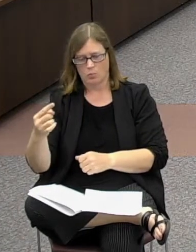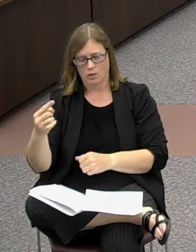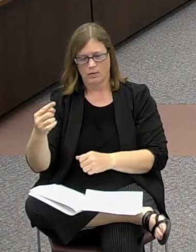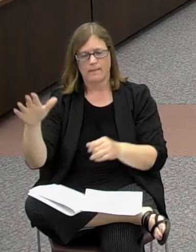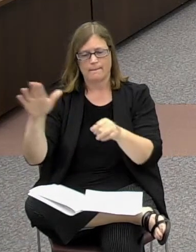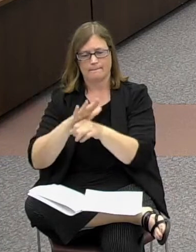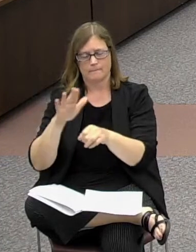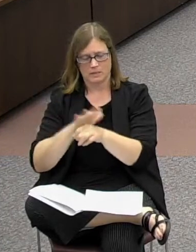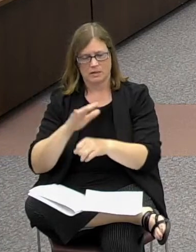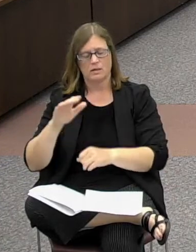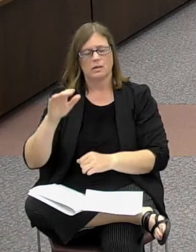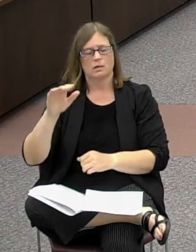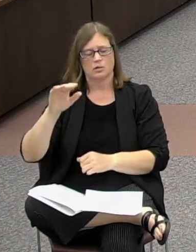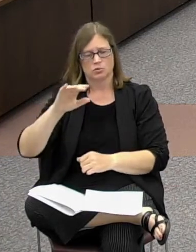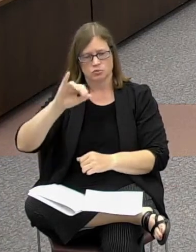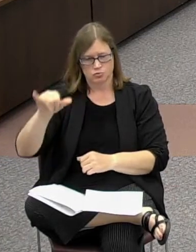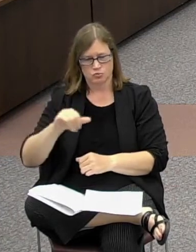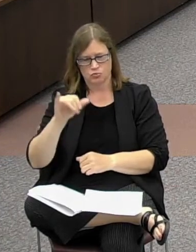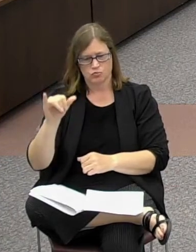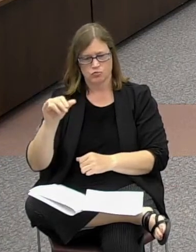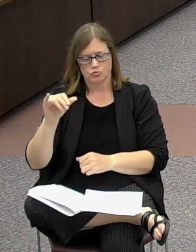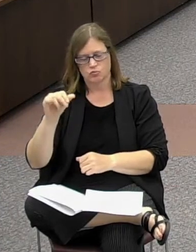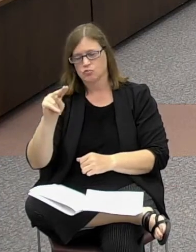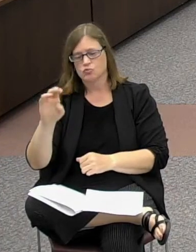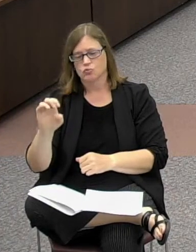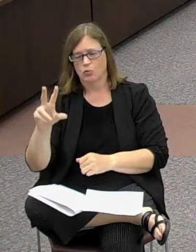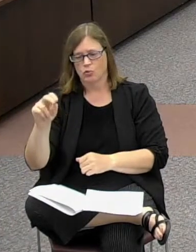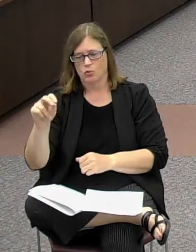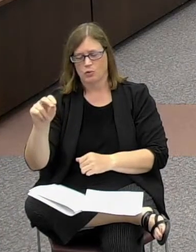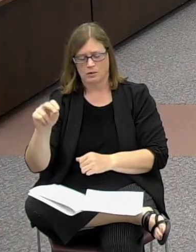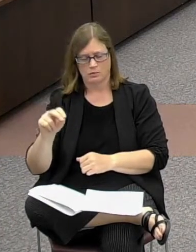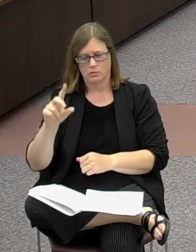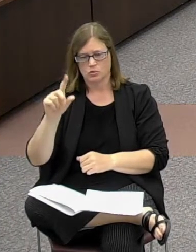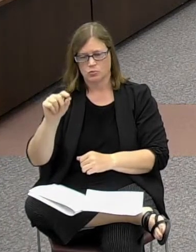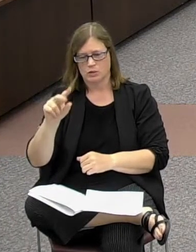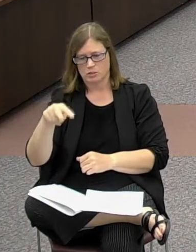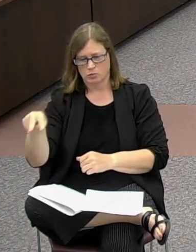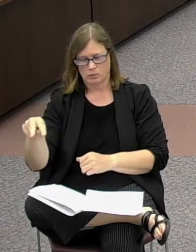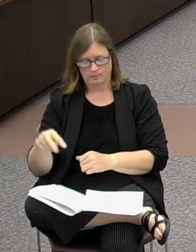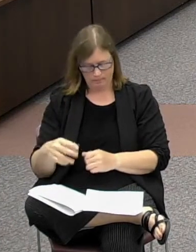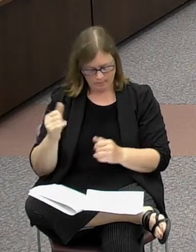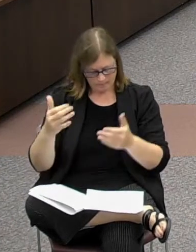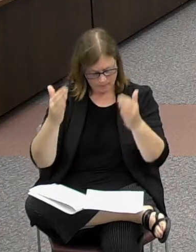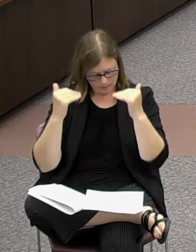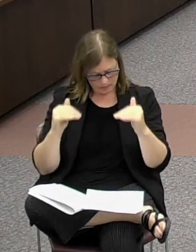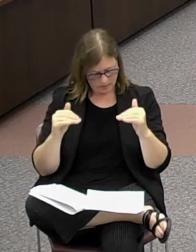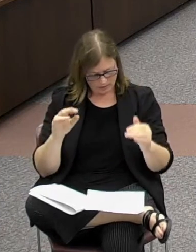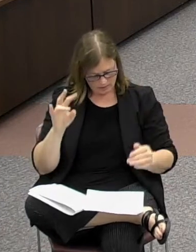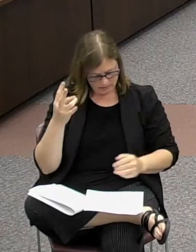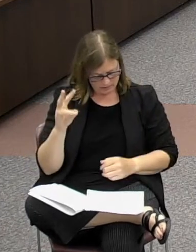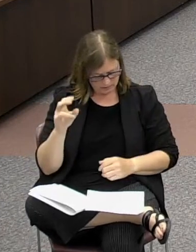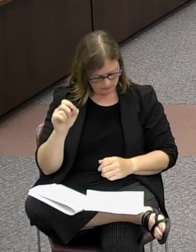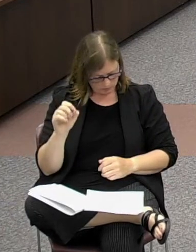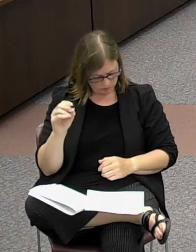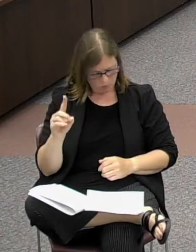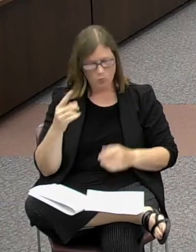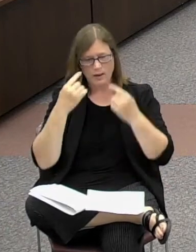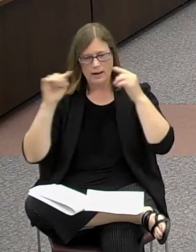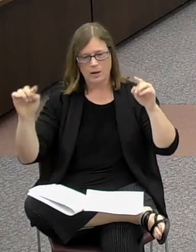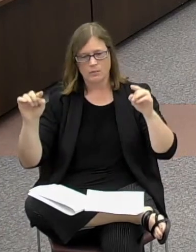June 30, 2022. Thank you, Dr. Wood. And section 17.01, announcements and